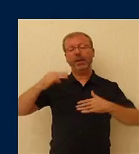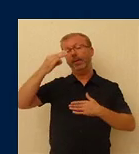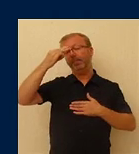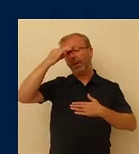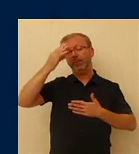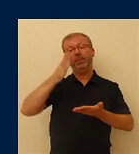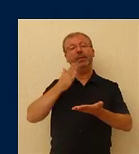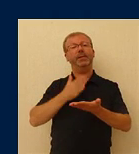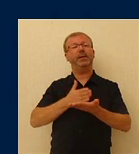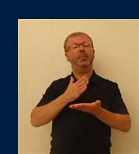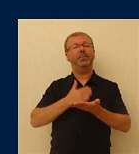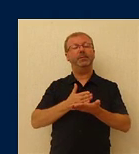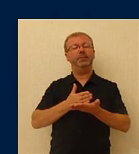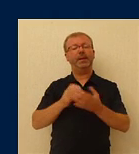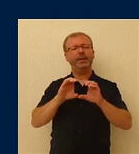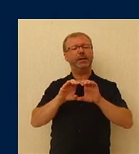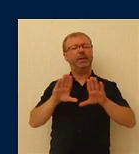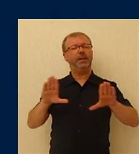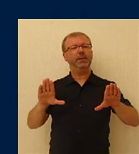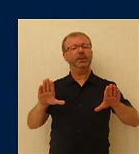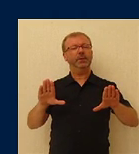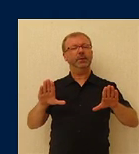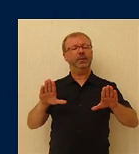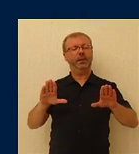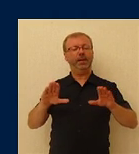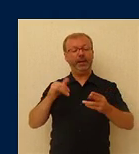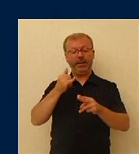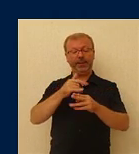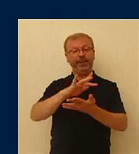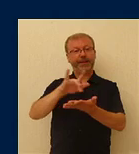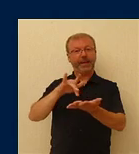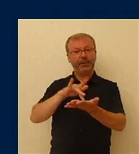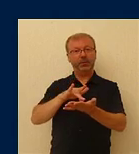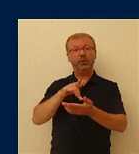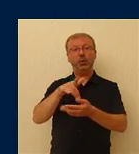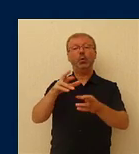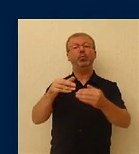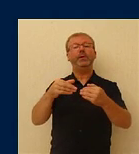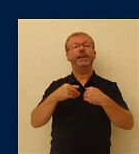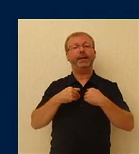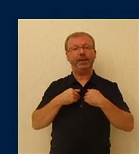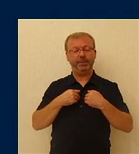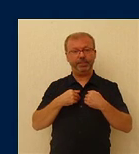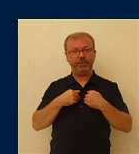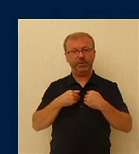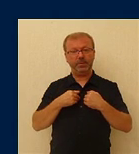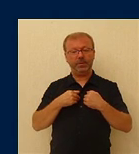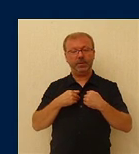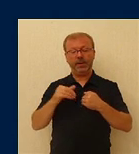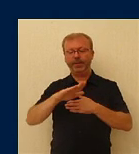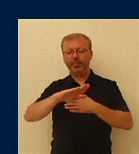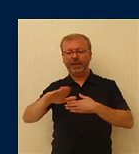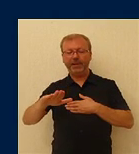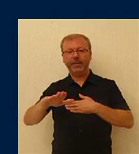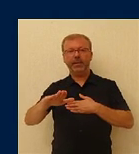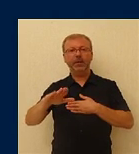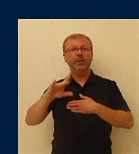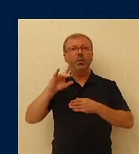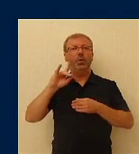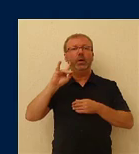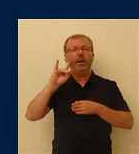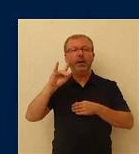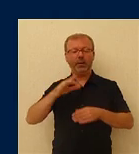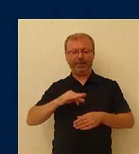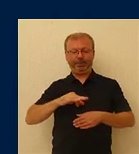is in the center that you receive, a place that you can hear more of your own beliefs and feel